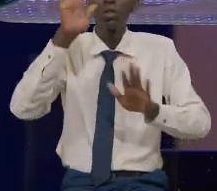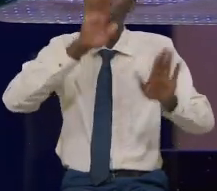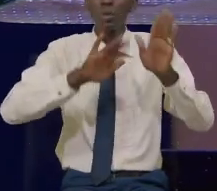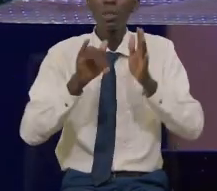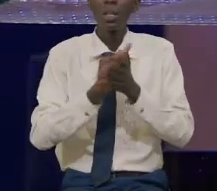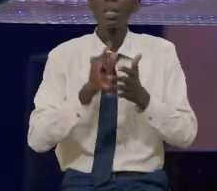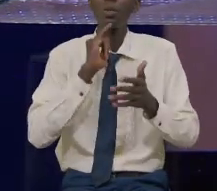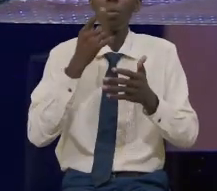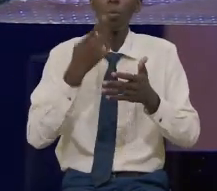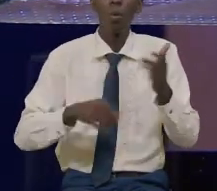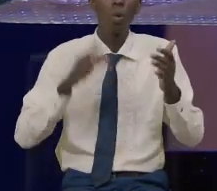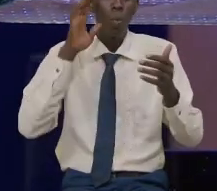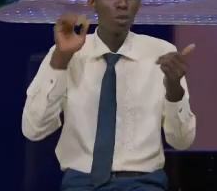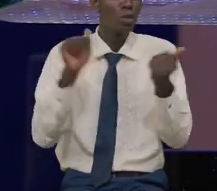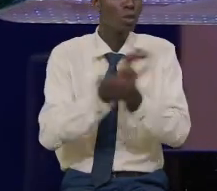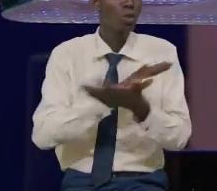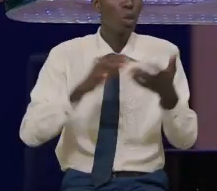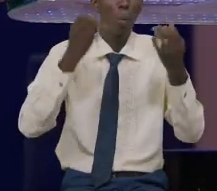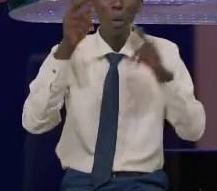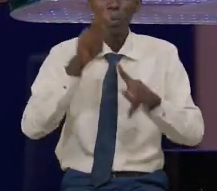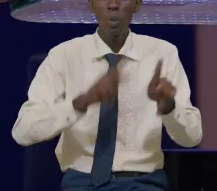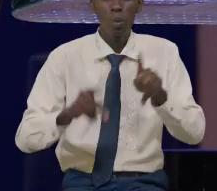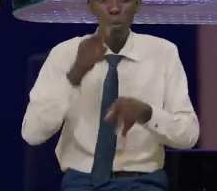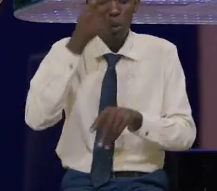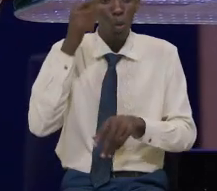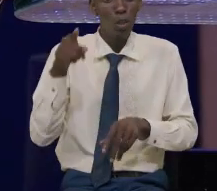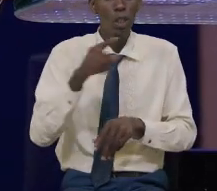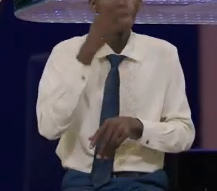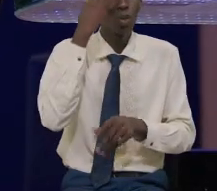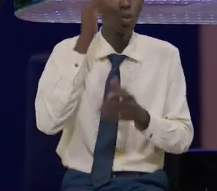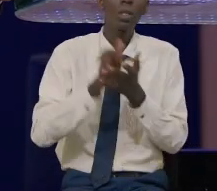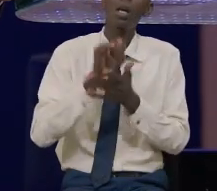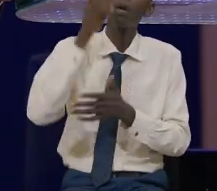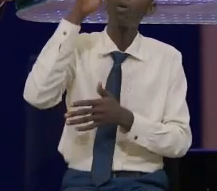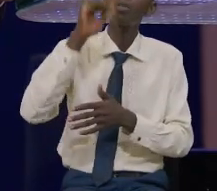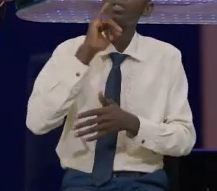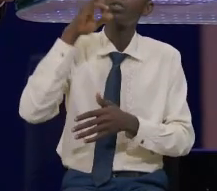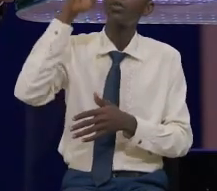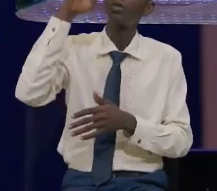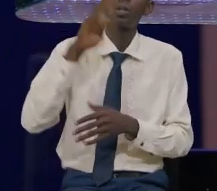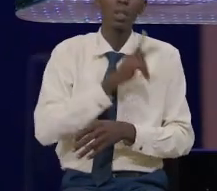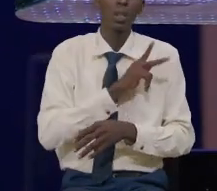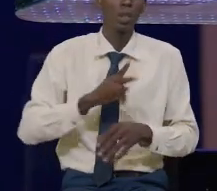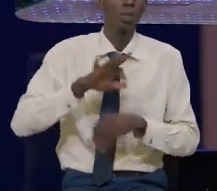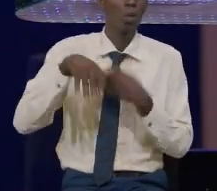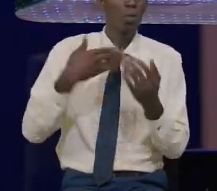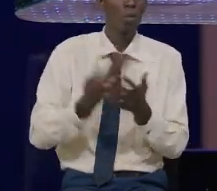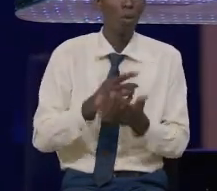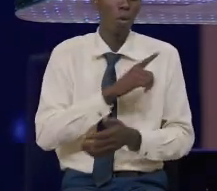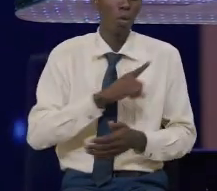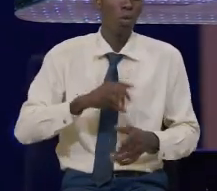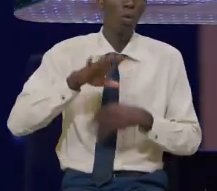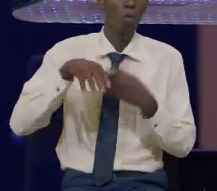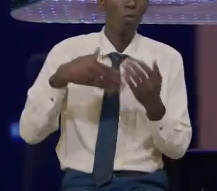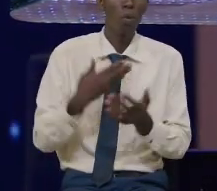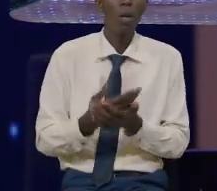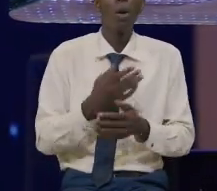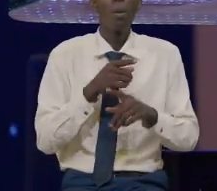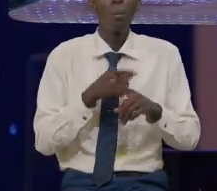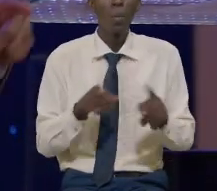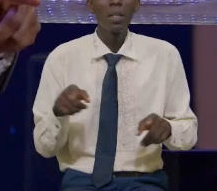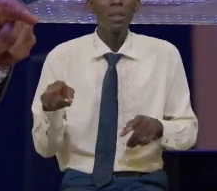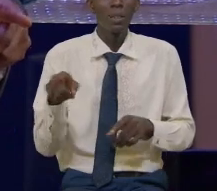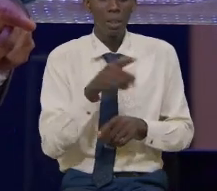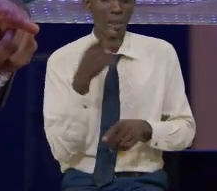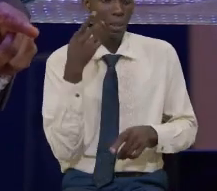people. Because they know that God is God, and is the King of kings and the Lord of lords. But they see the dragon, they see